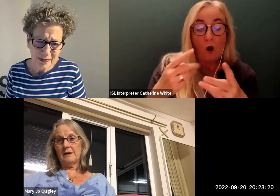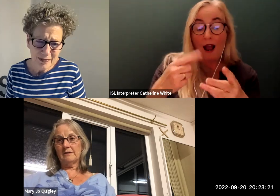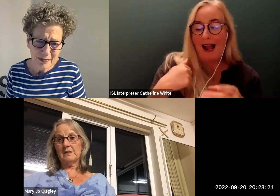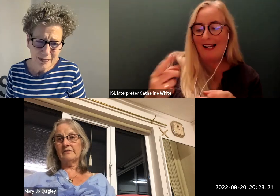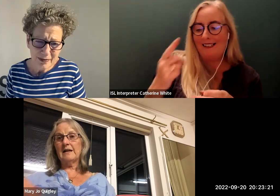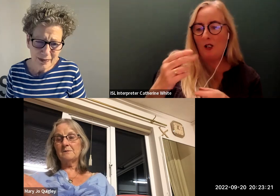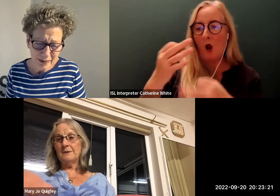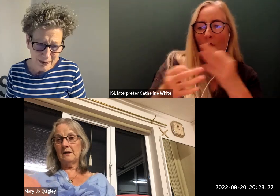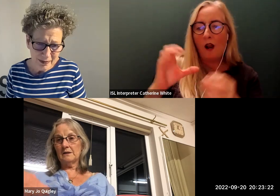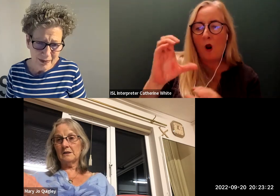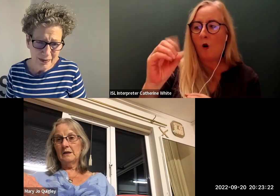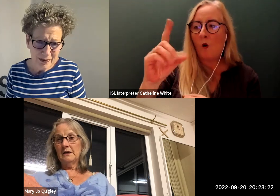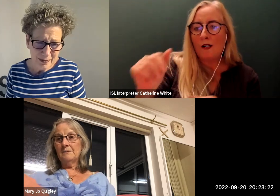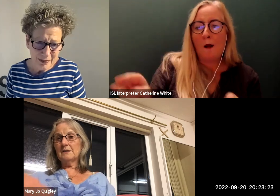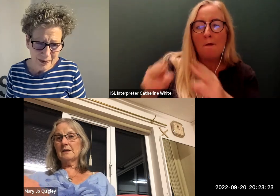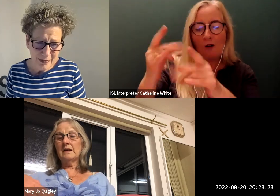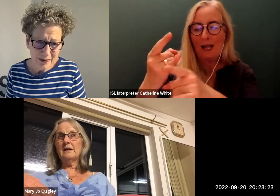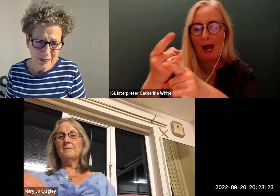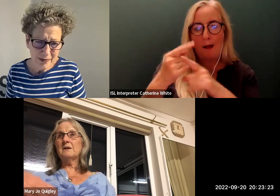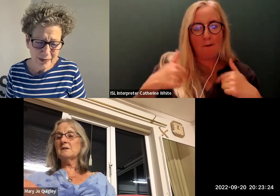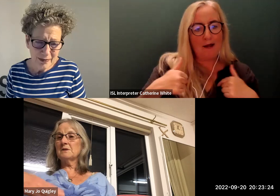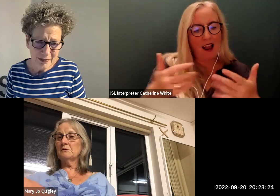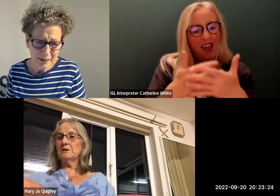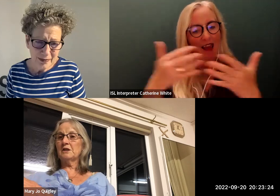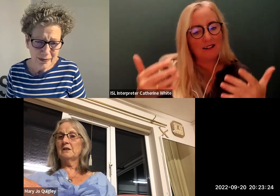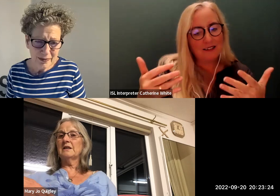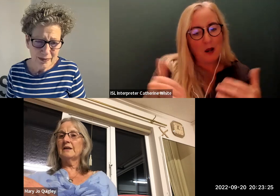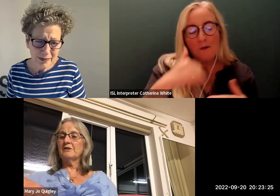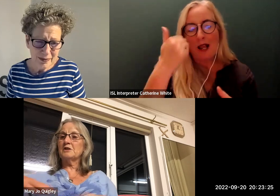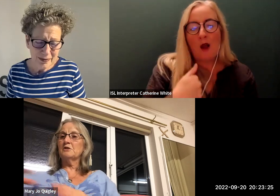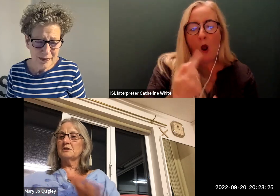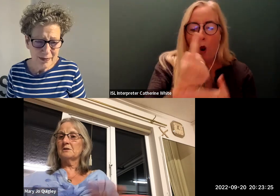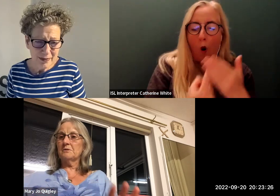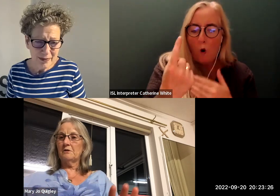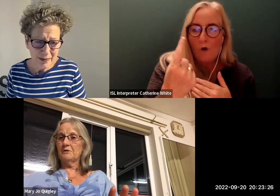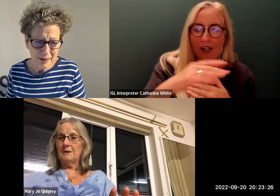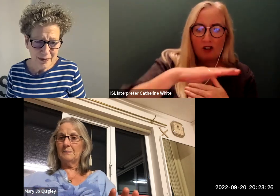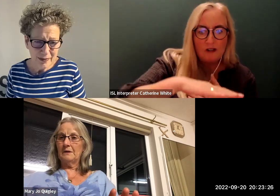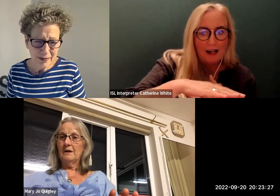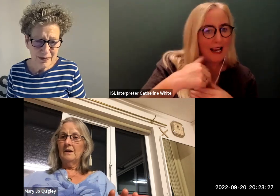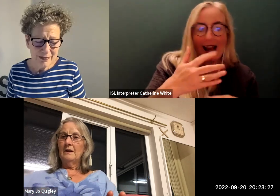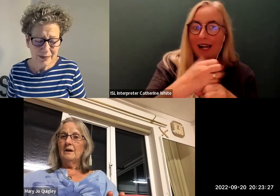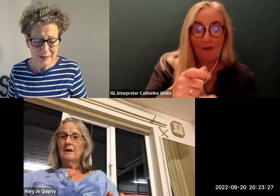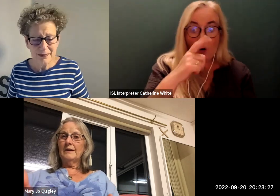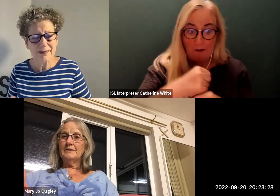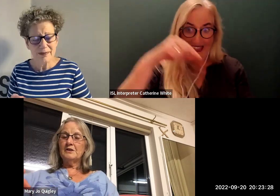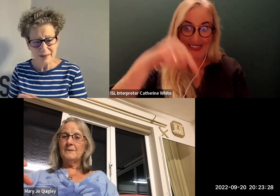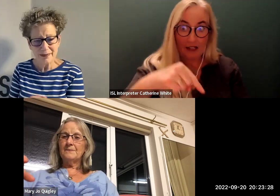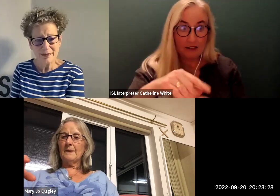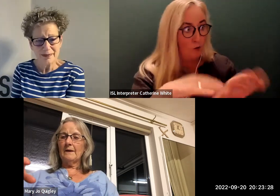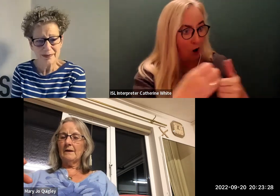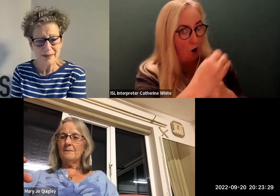conference in Paris kind of helped me a lot, because again, because I was an only child and I never discussed this with other people. Mm.